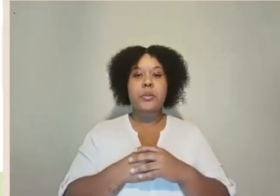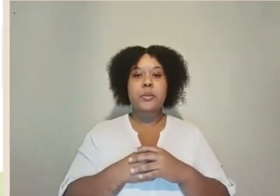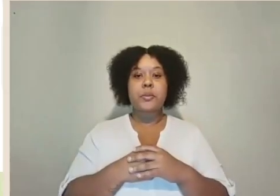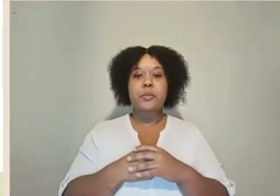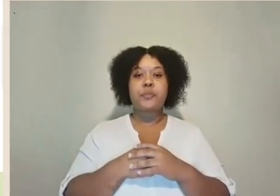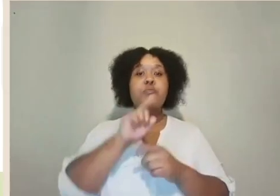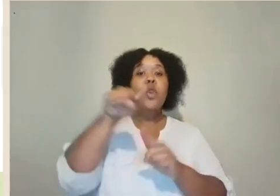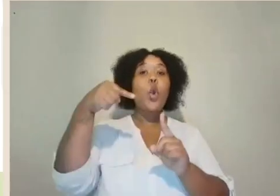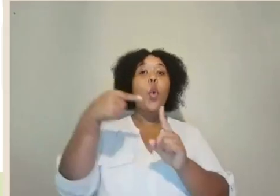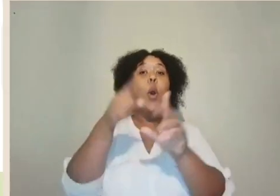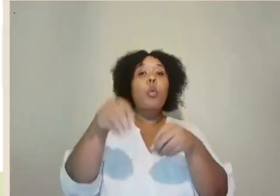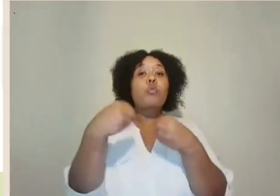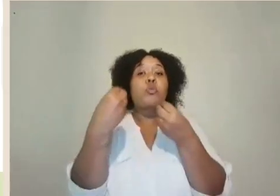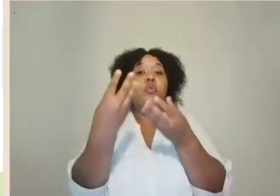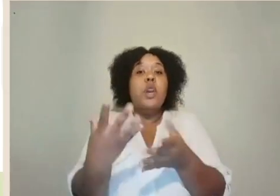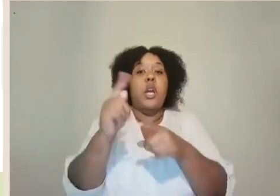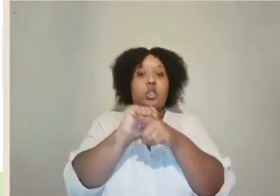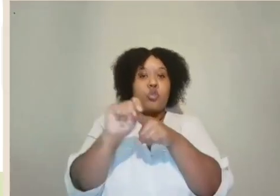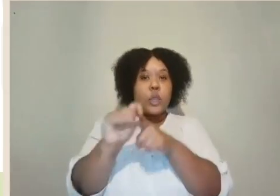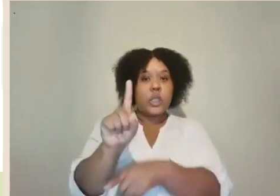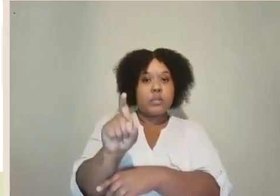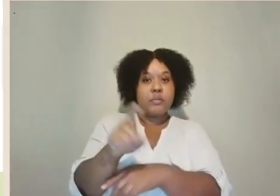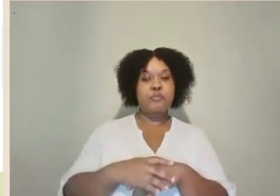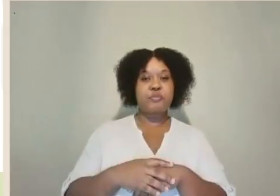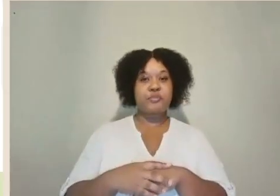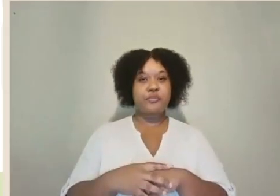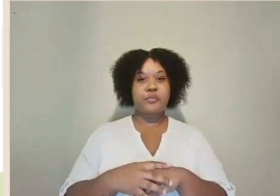When would you provide this training?